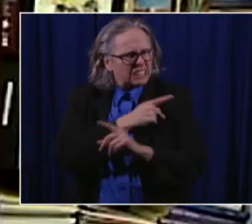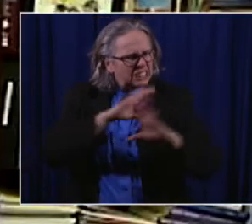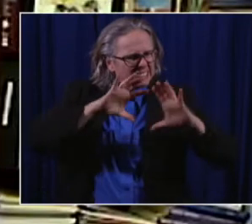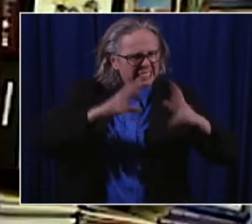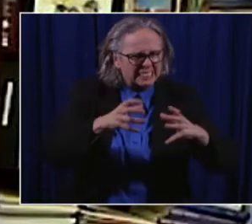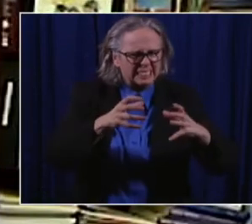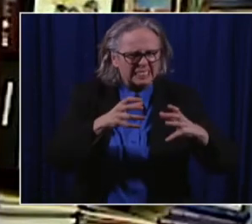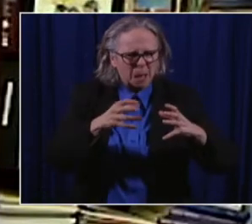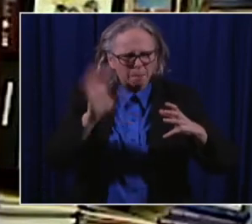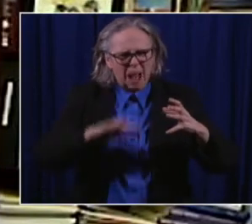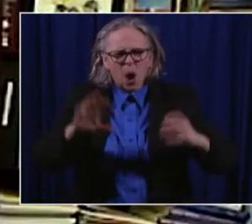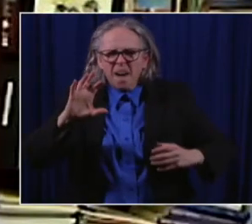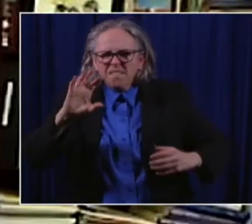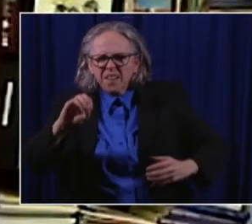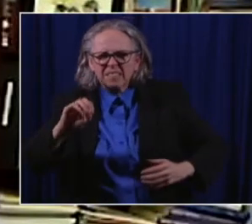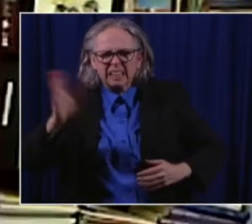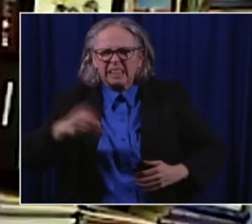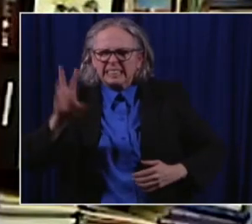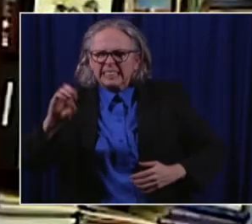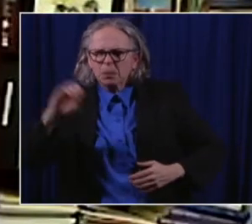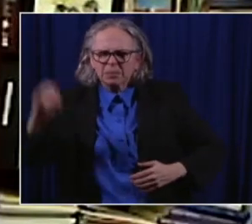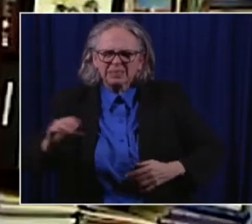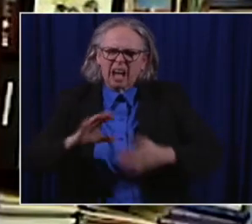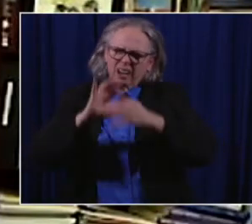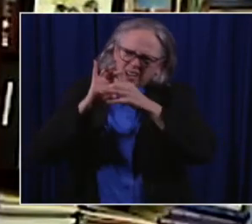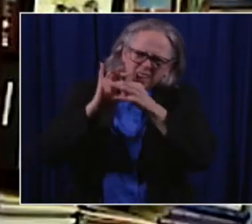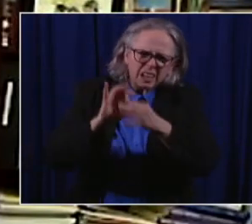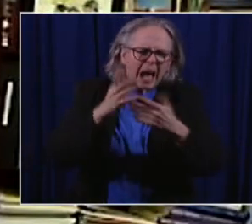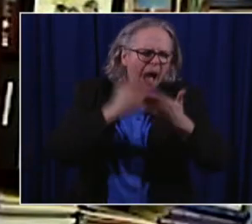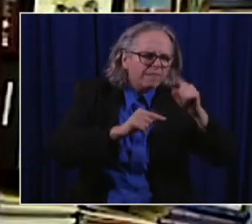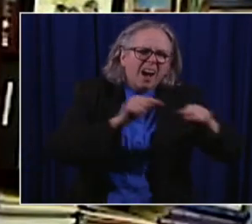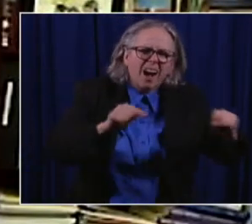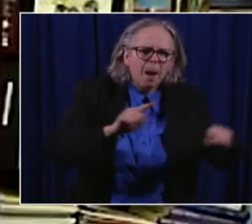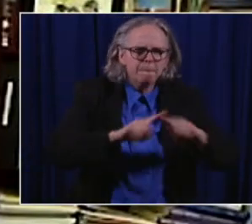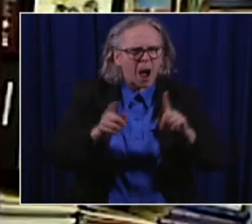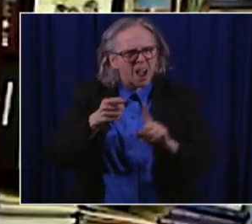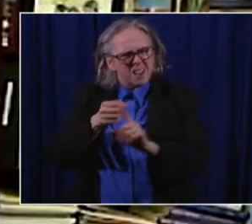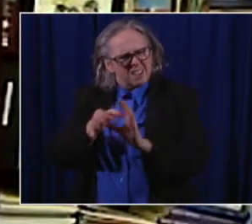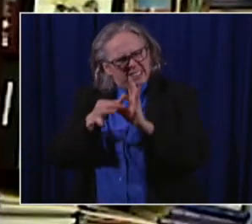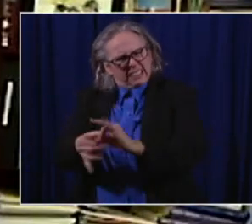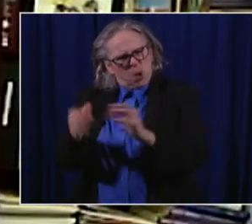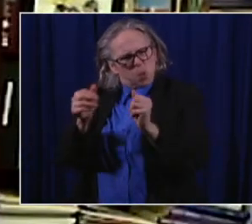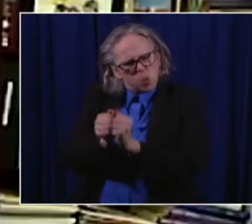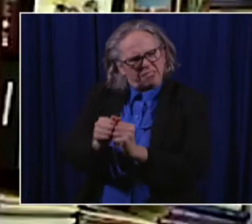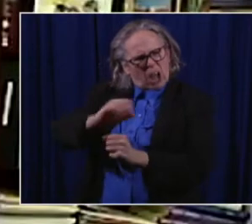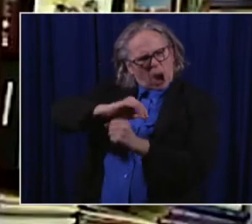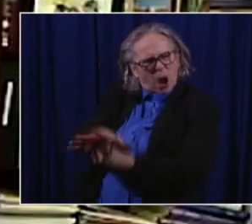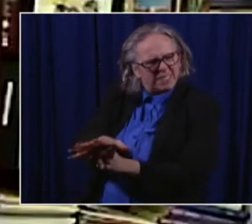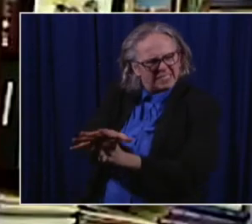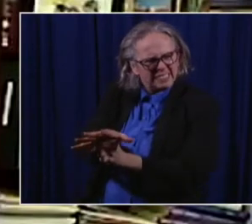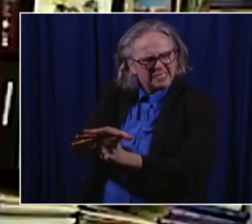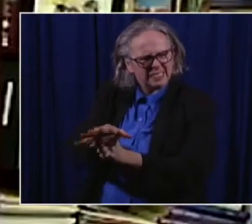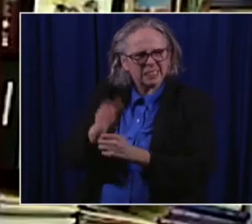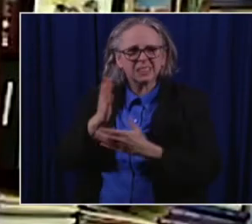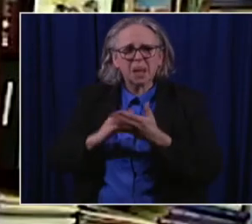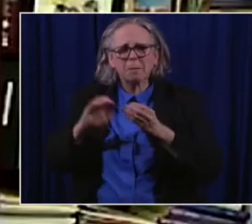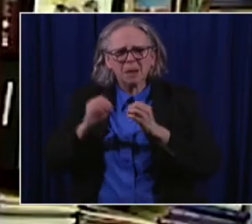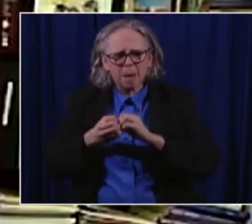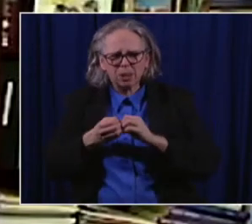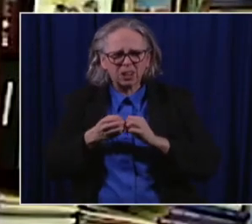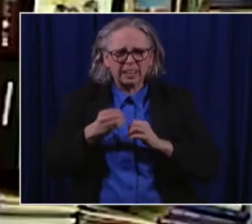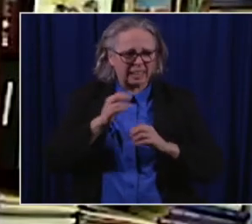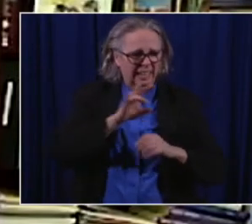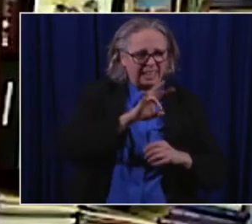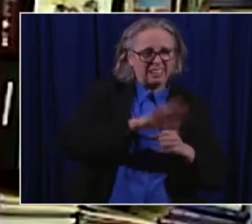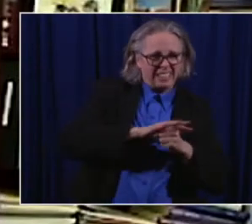and it differs by hospital, obviously. Some of our hospitals in Region 7 and 8 are actually running at 120%